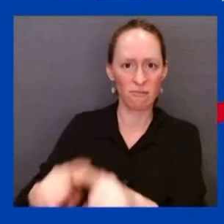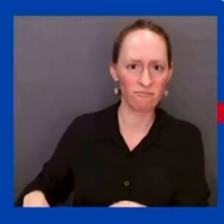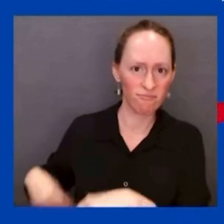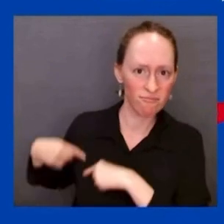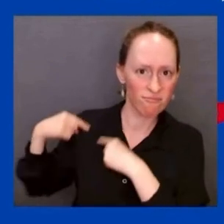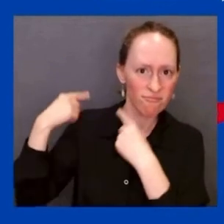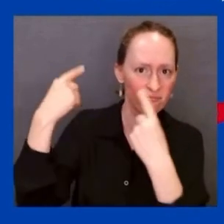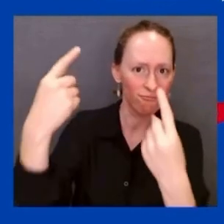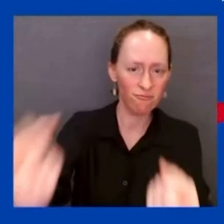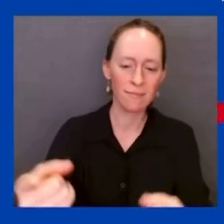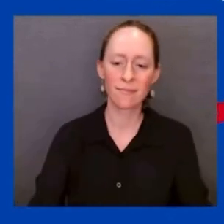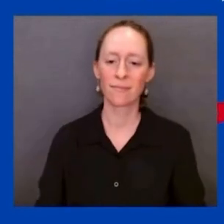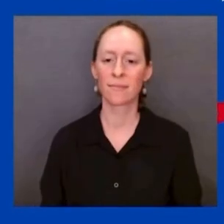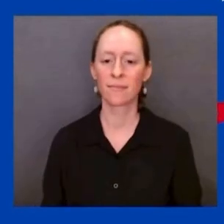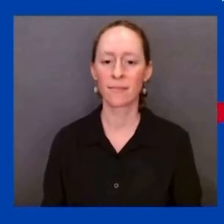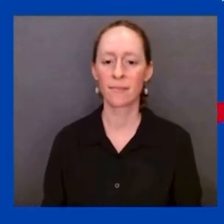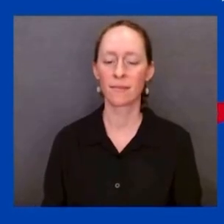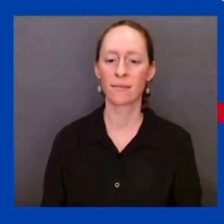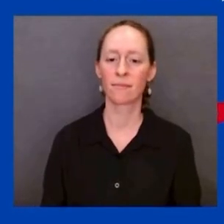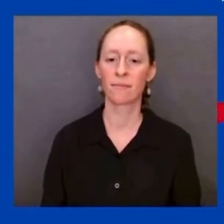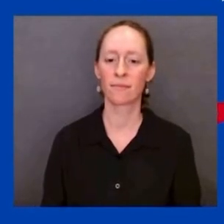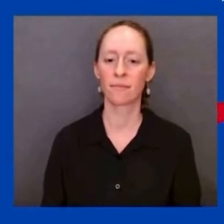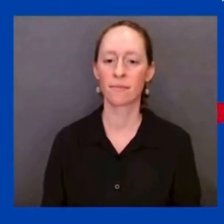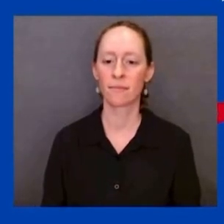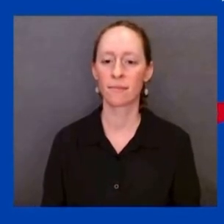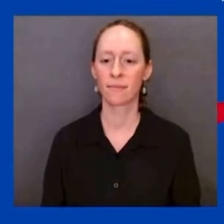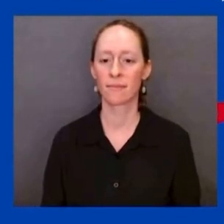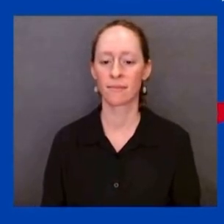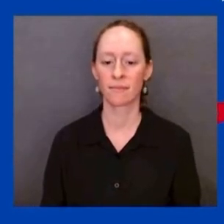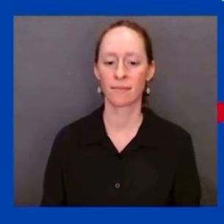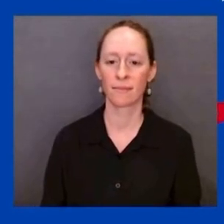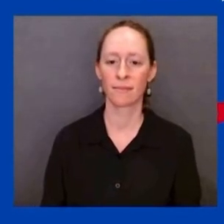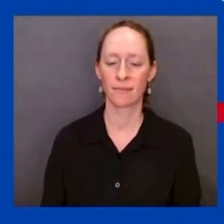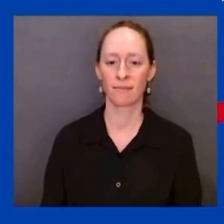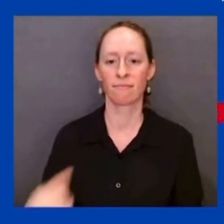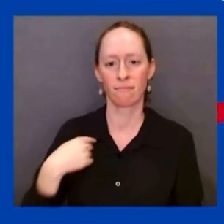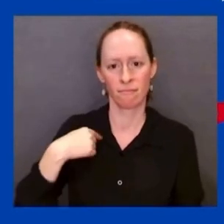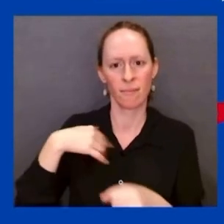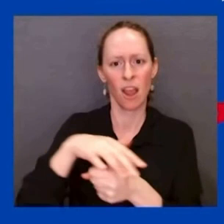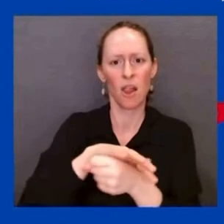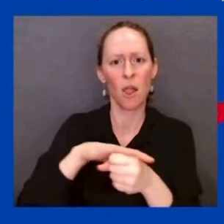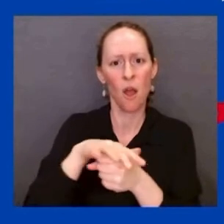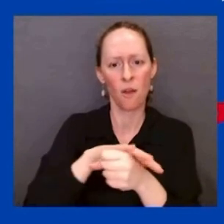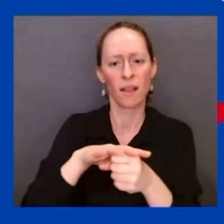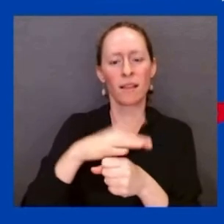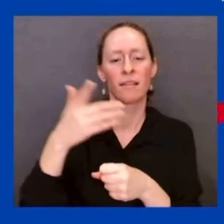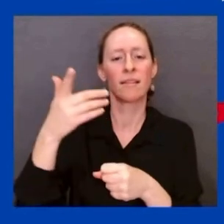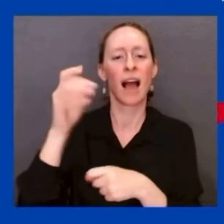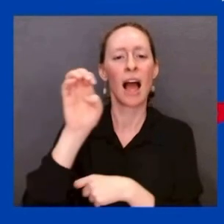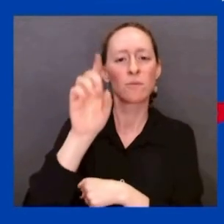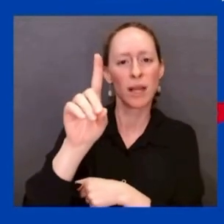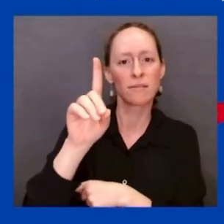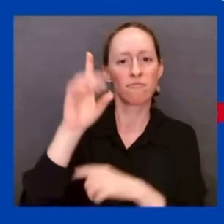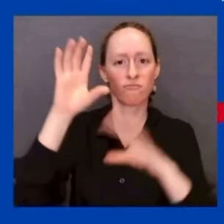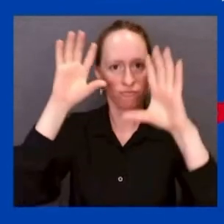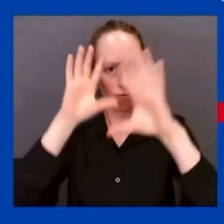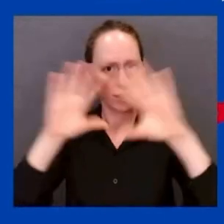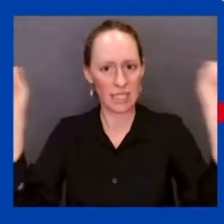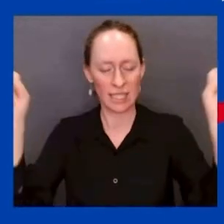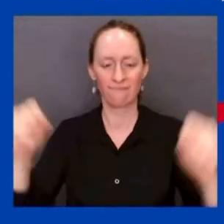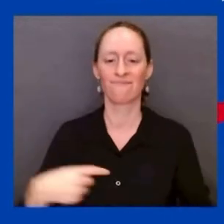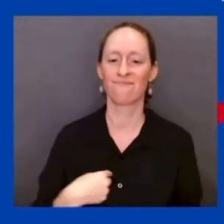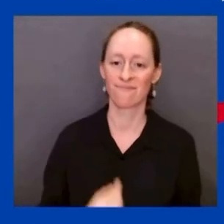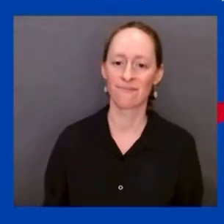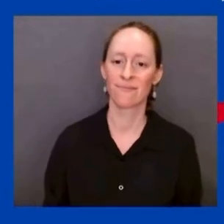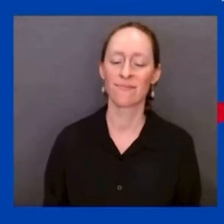as the local president of the York County Education Association and on the executive board of the South